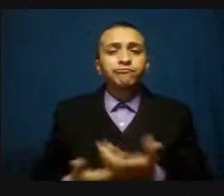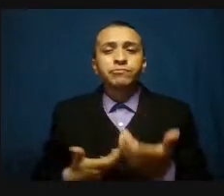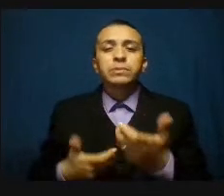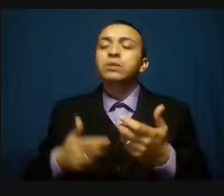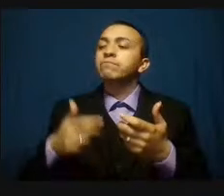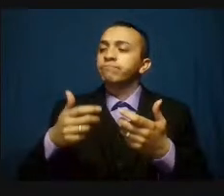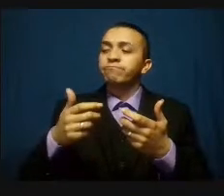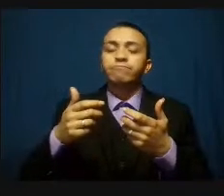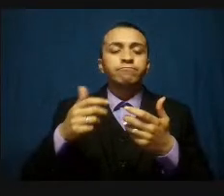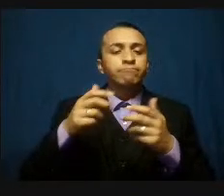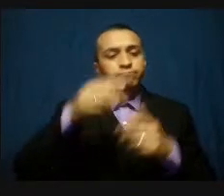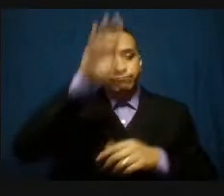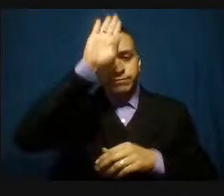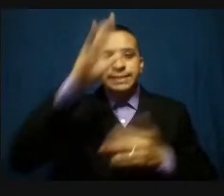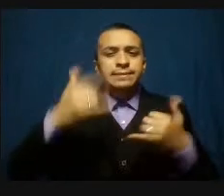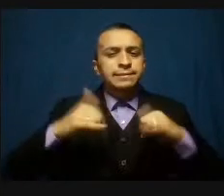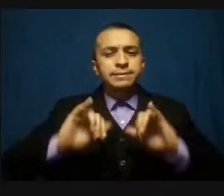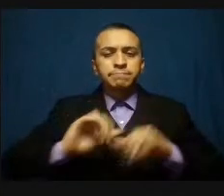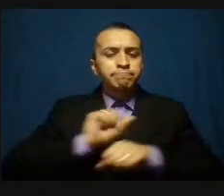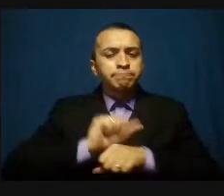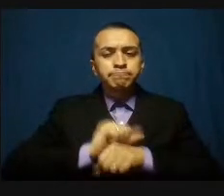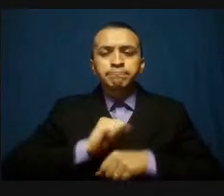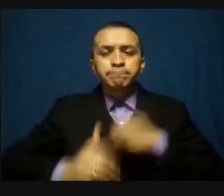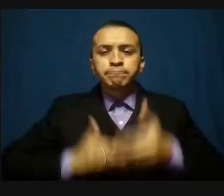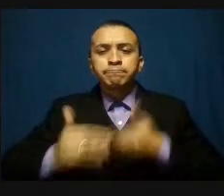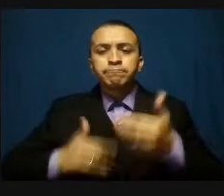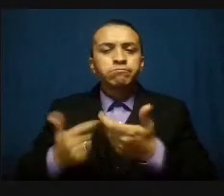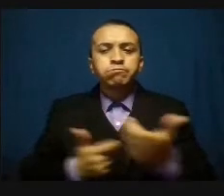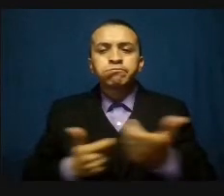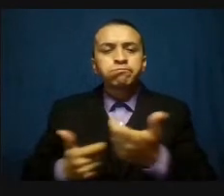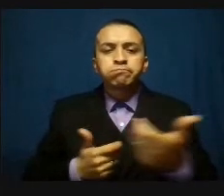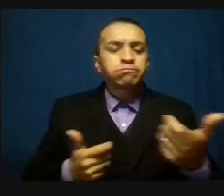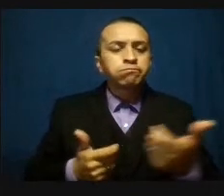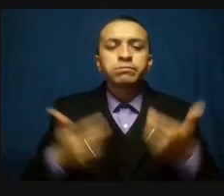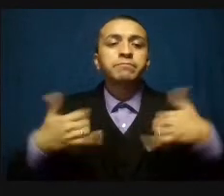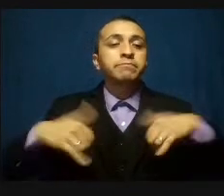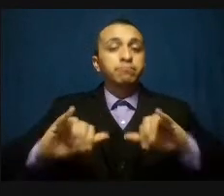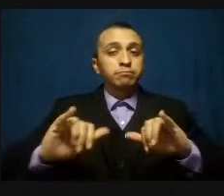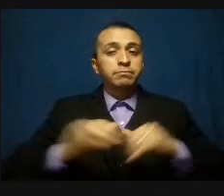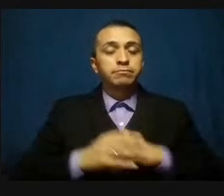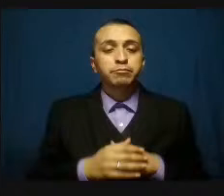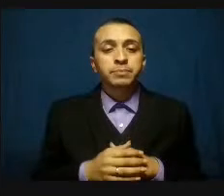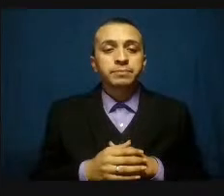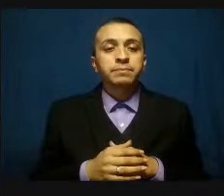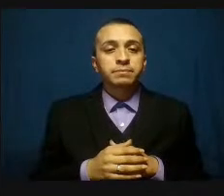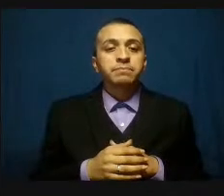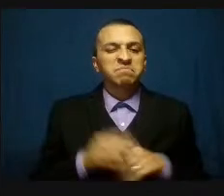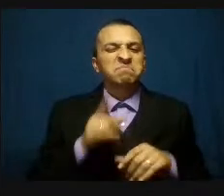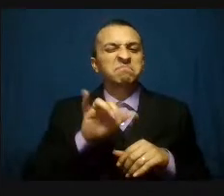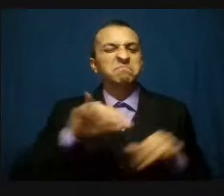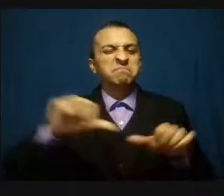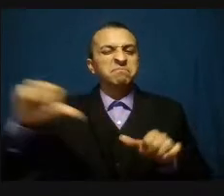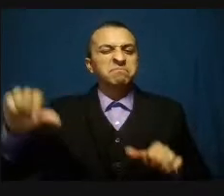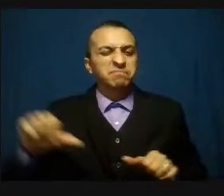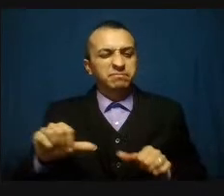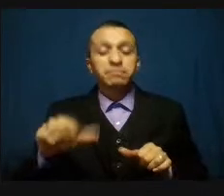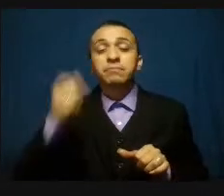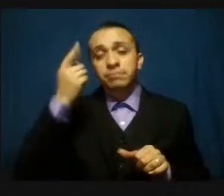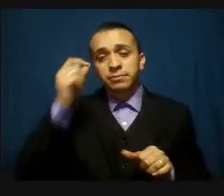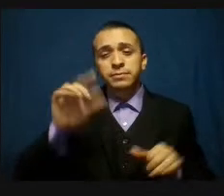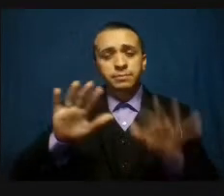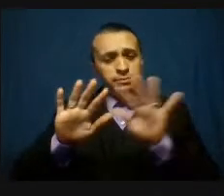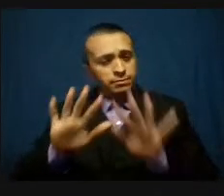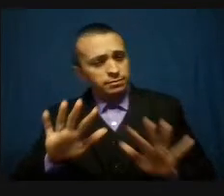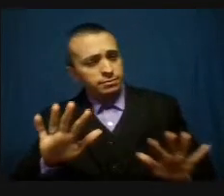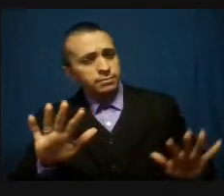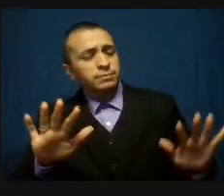continuing, just pushing through, doing suppression repair all through that area. Coming up and through the west side of the